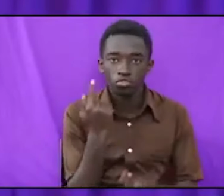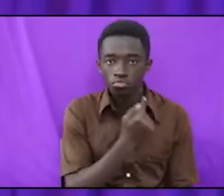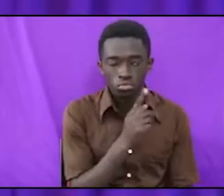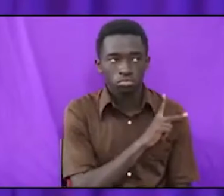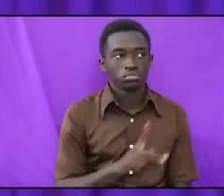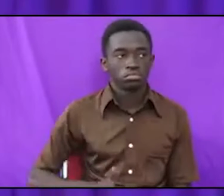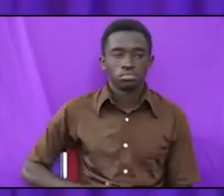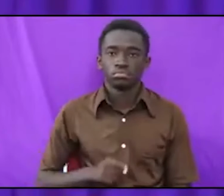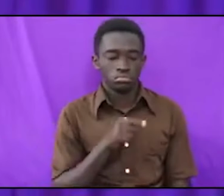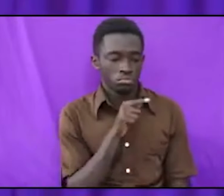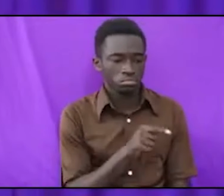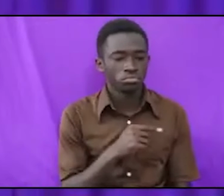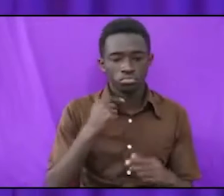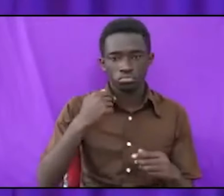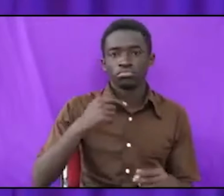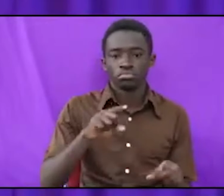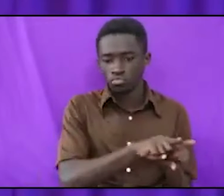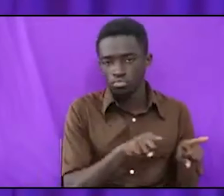the truth.